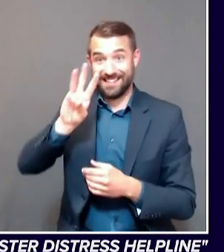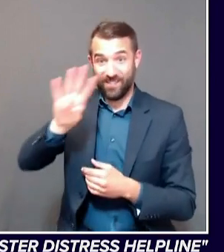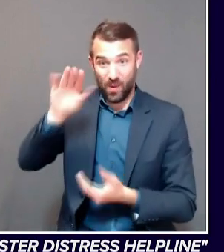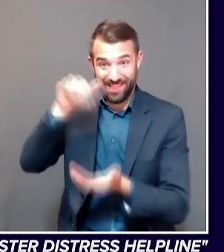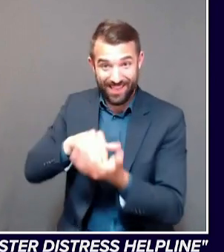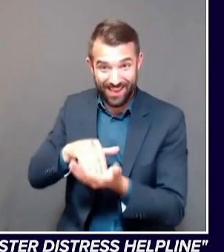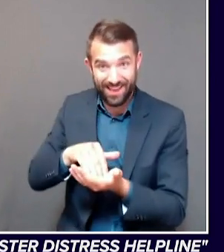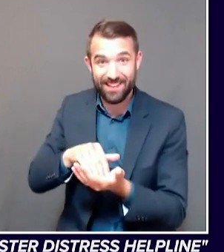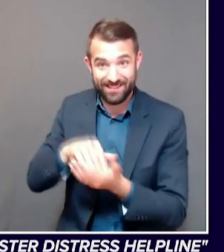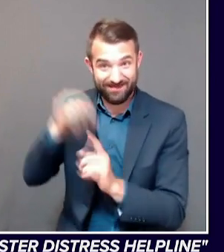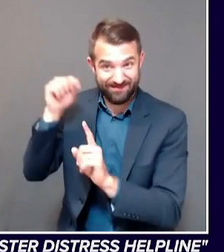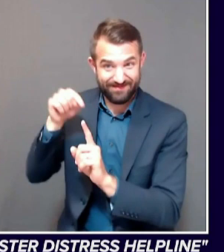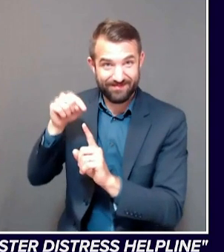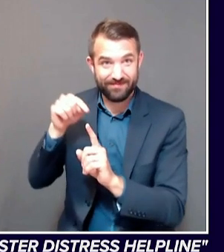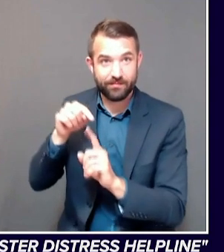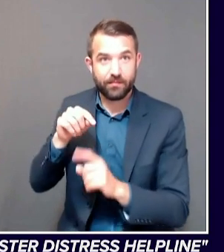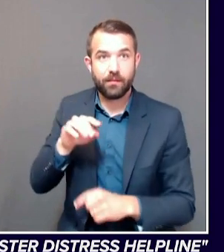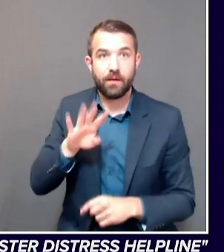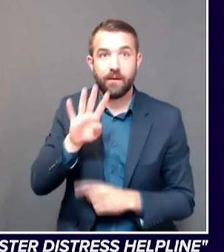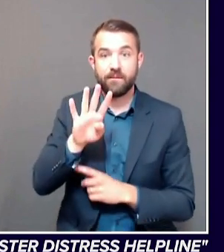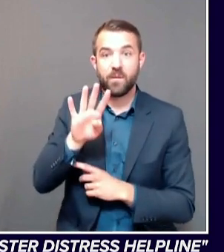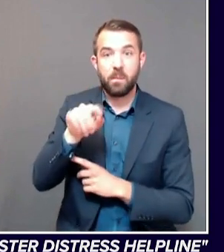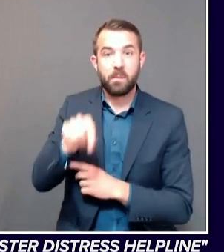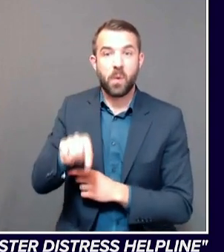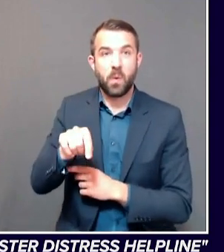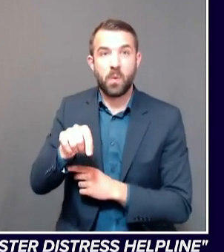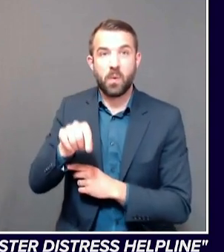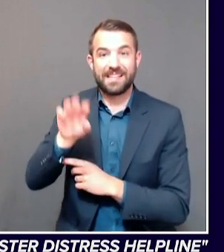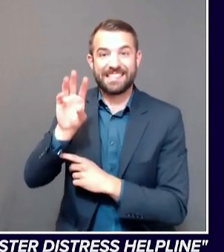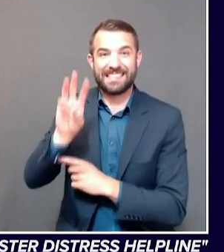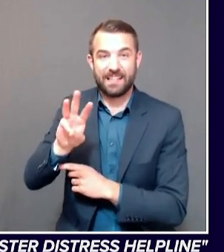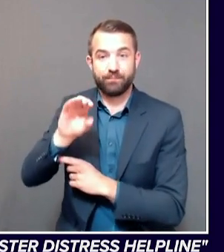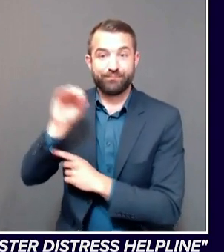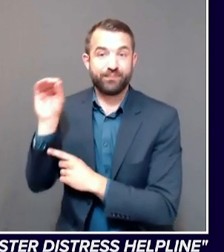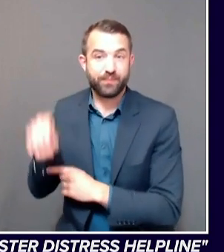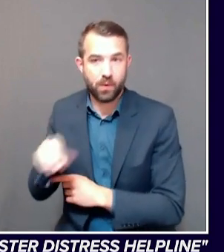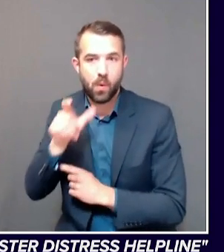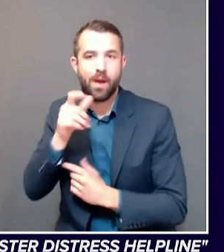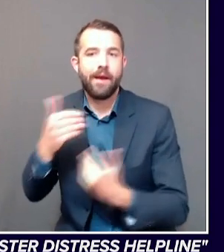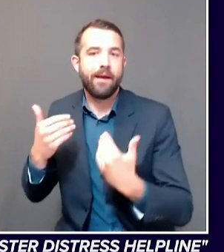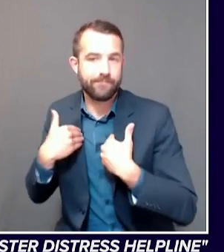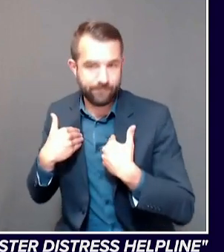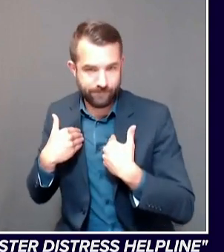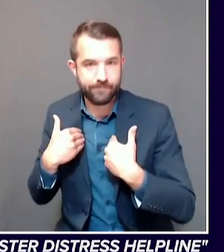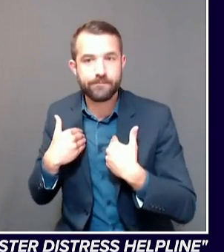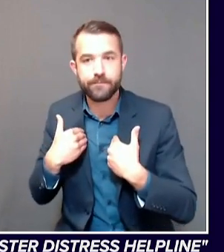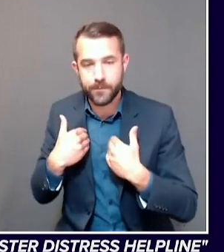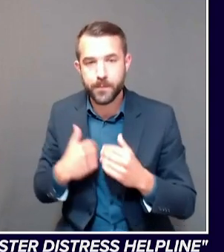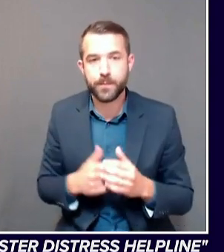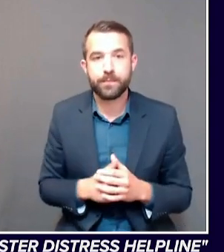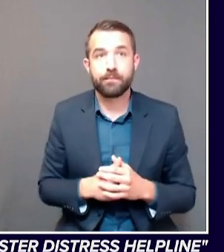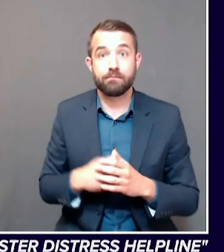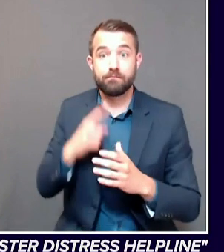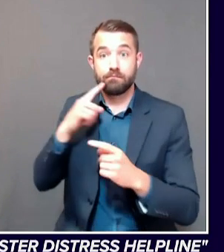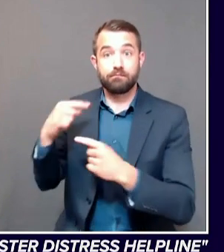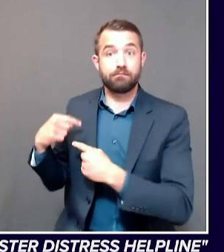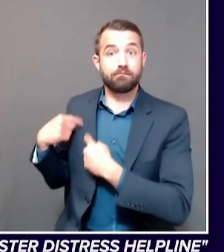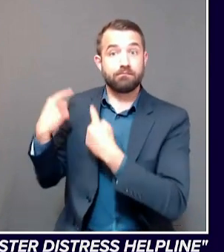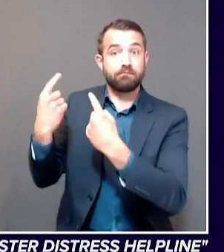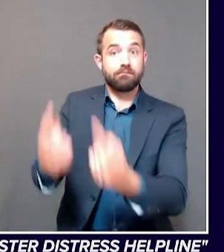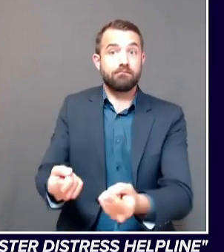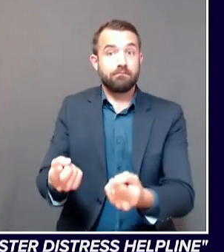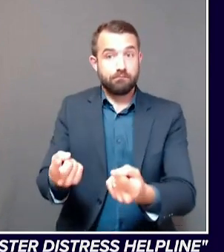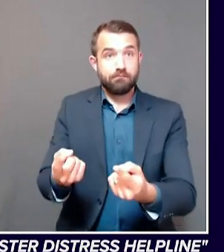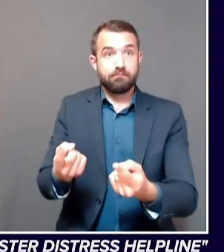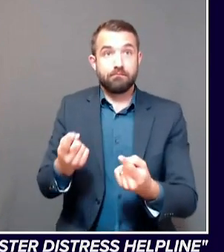4.68% have been positive. Just in the past day across the state of Maine, there have now been